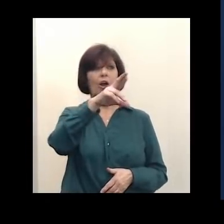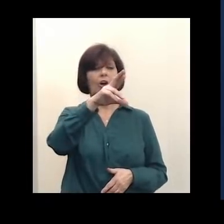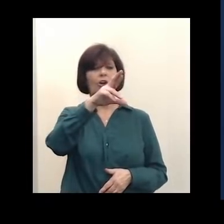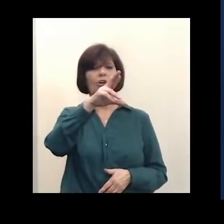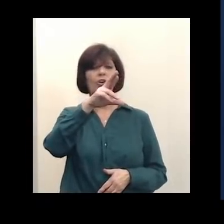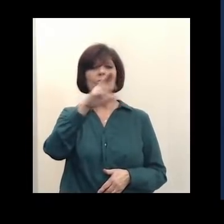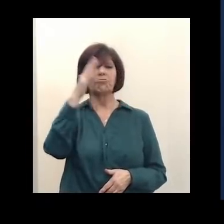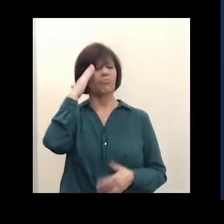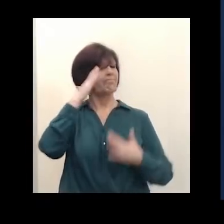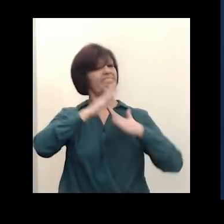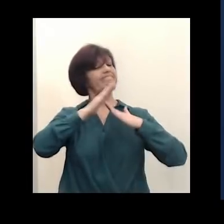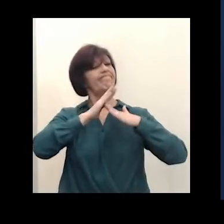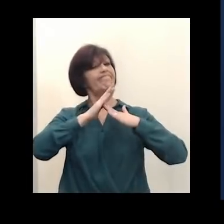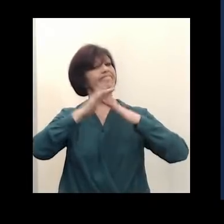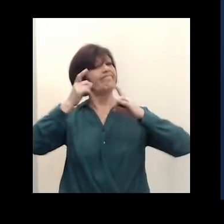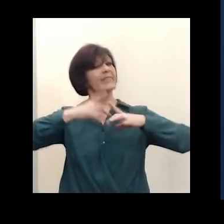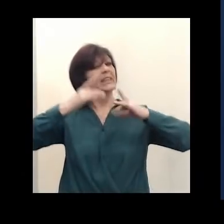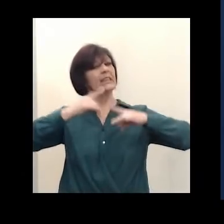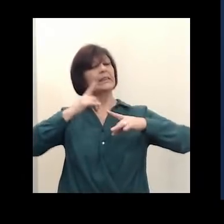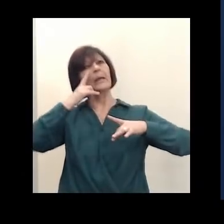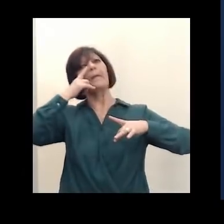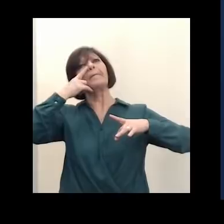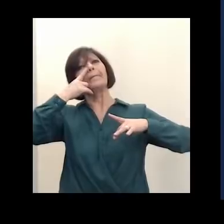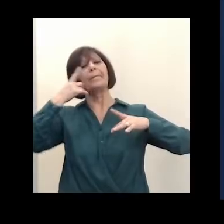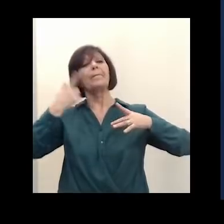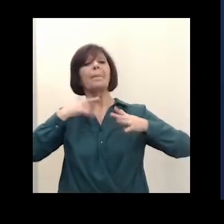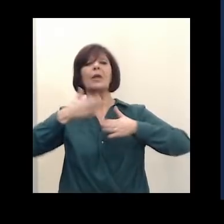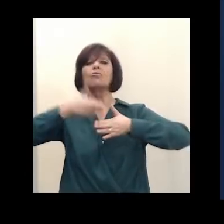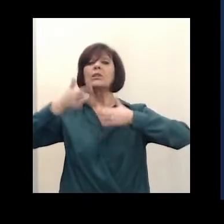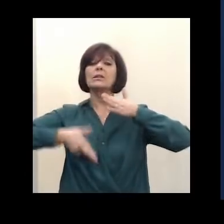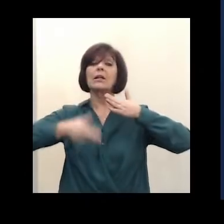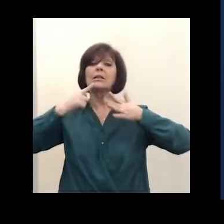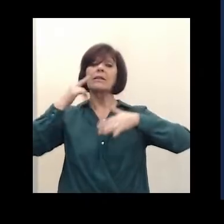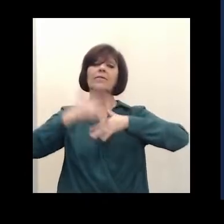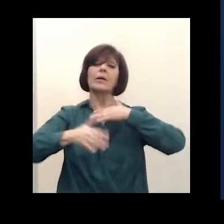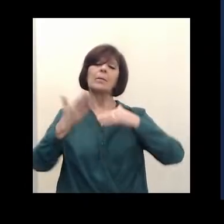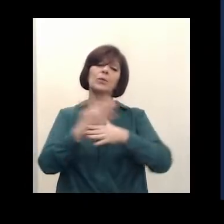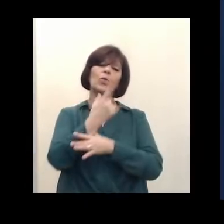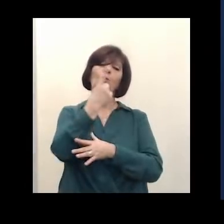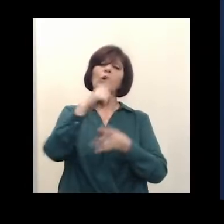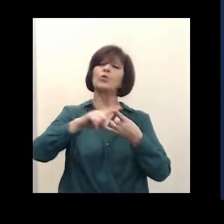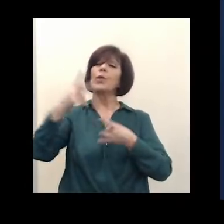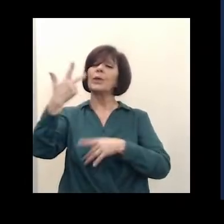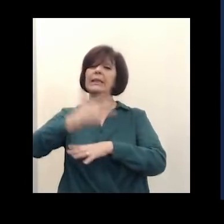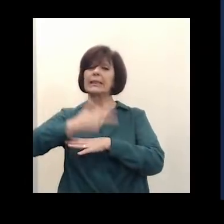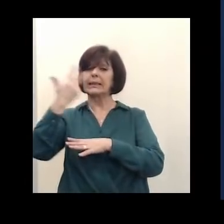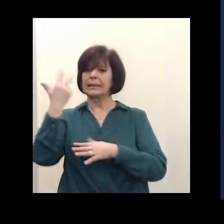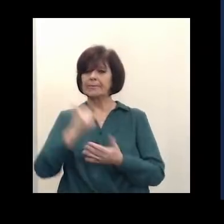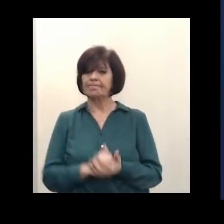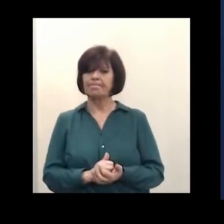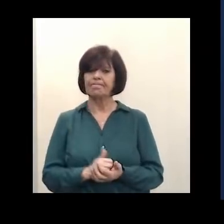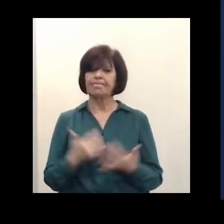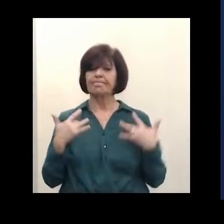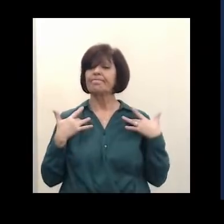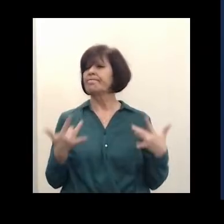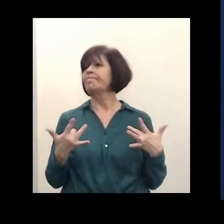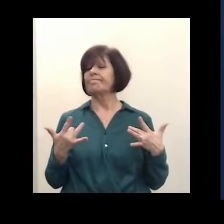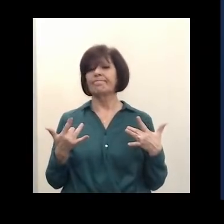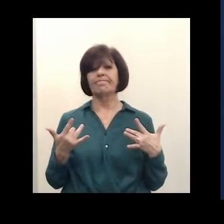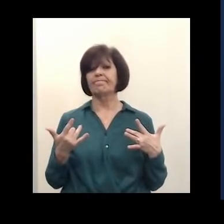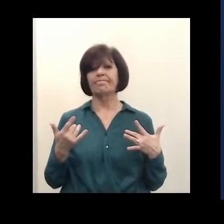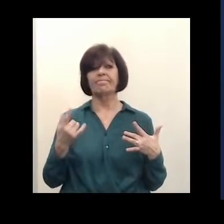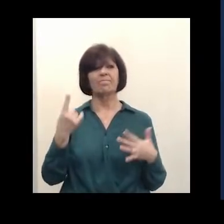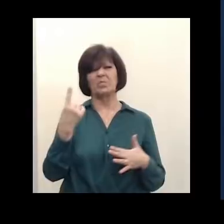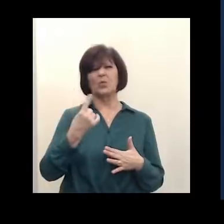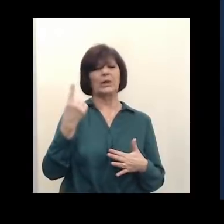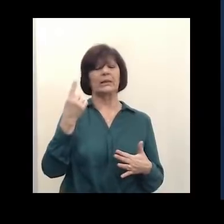standard of COVID-19 testing, test results are available between 1 to 3 business days. Usually we're able to get them out in 1 to 2 days,